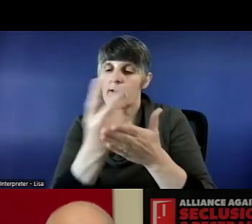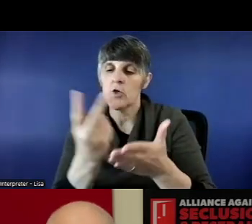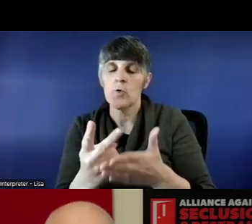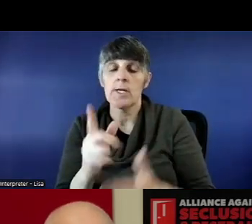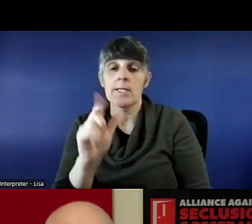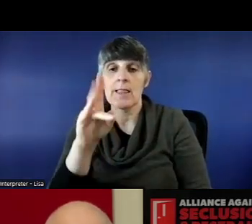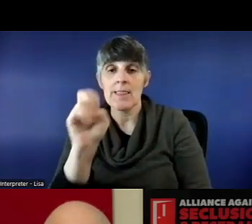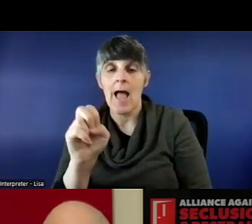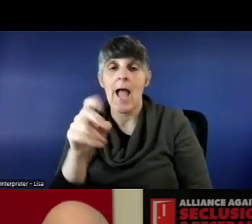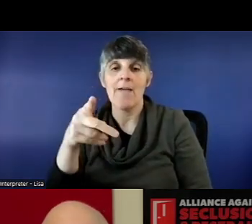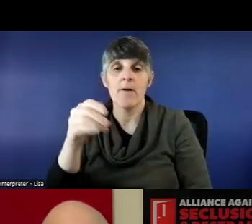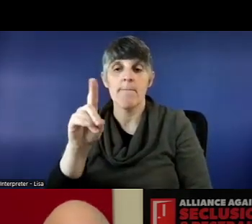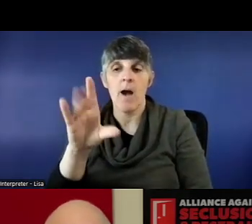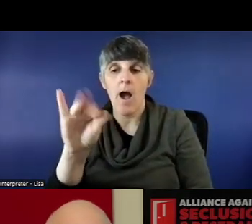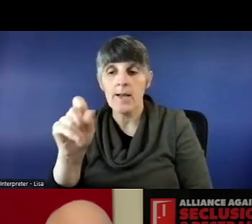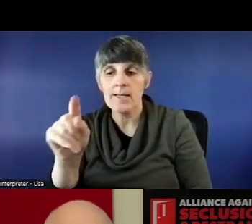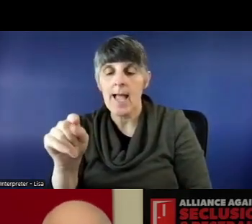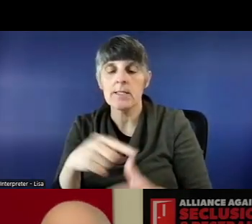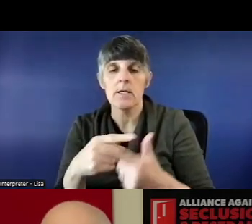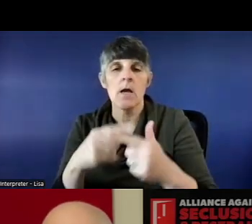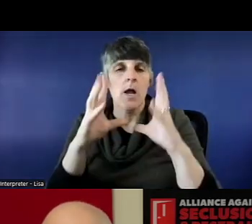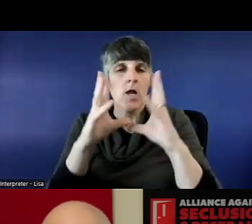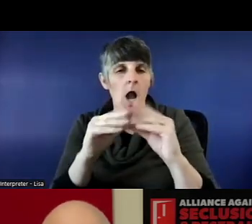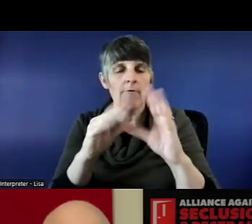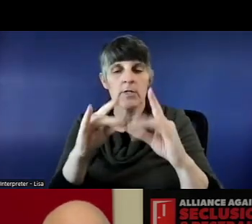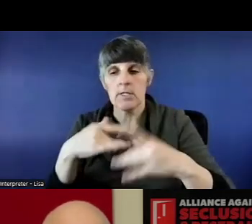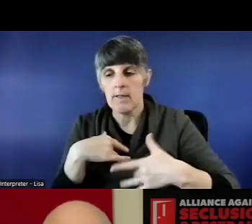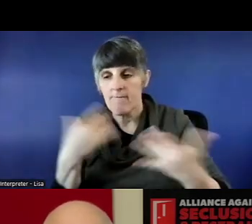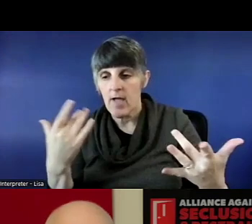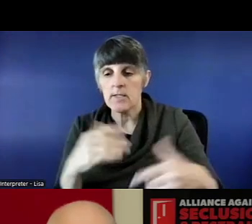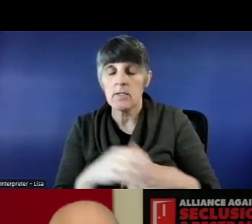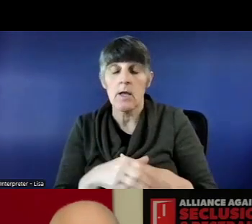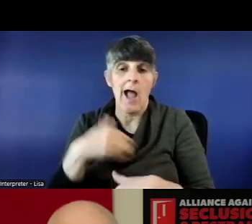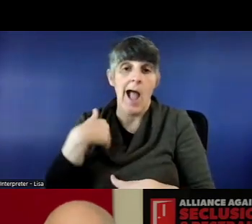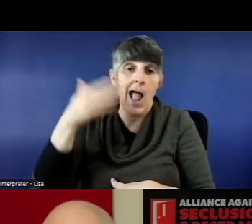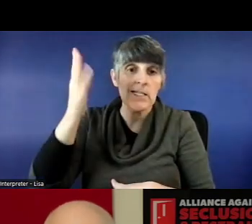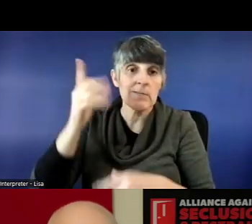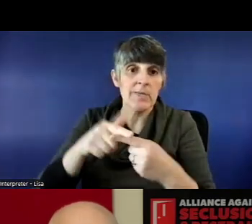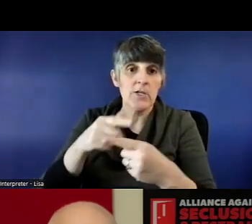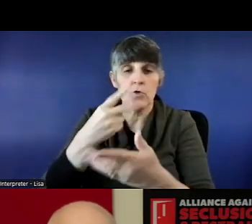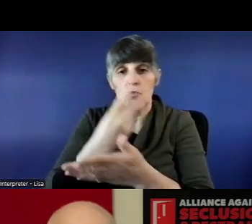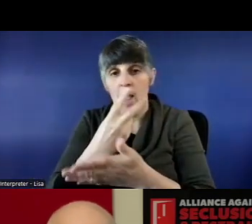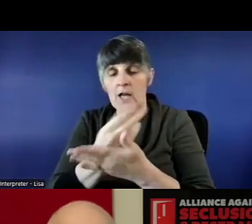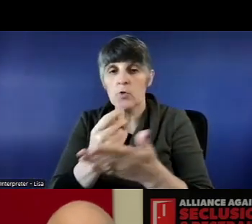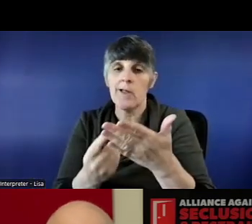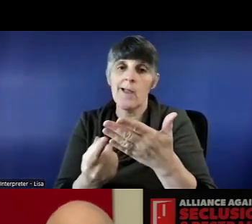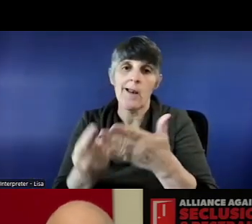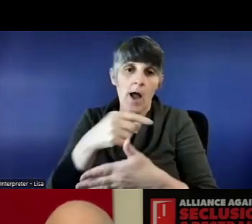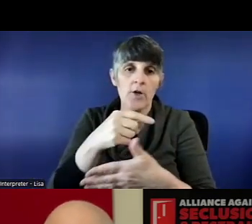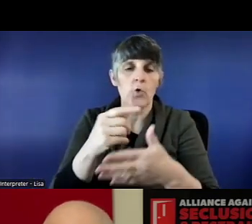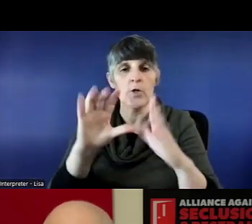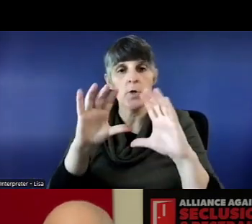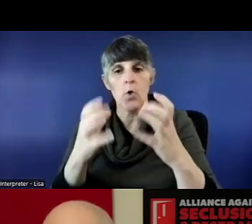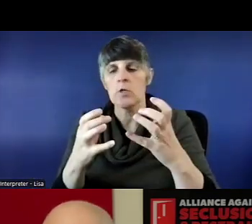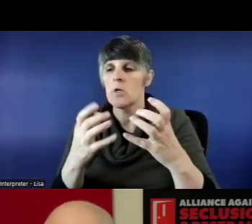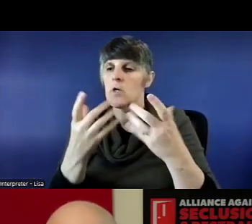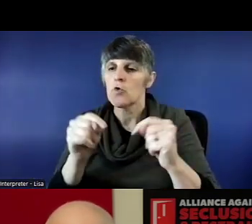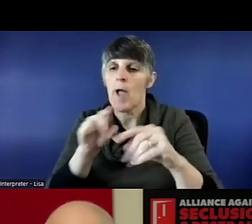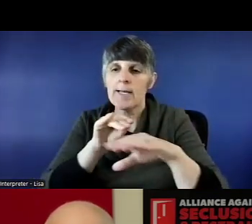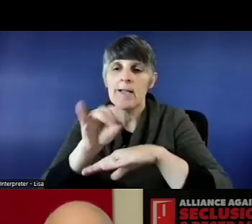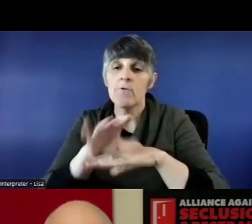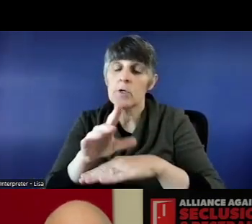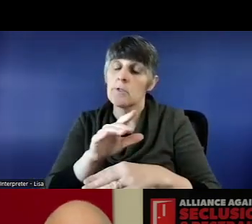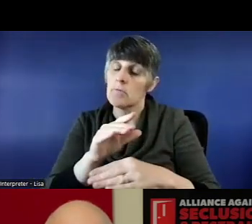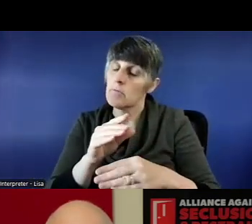live podcasts. We do conferences and events. I speak to graduate and undergraduate courses, really trying to influence an